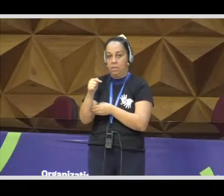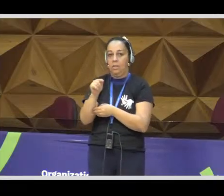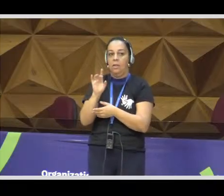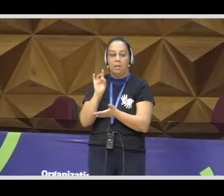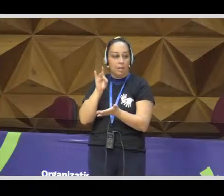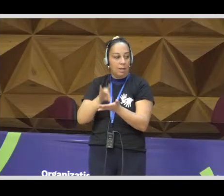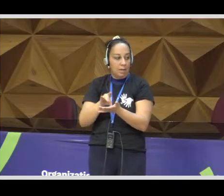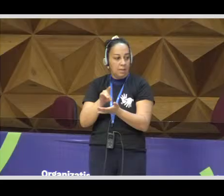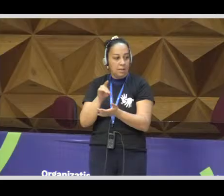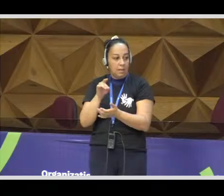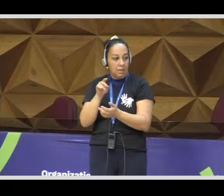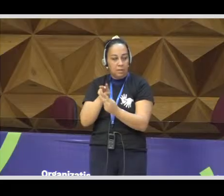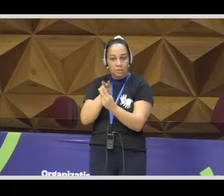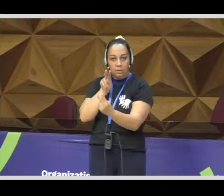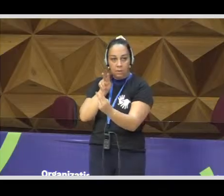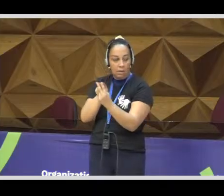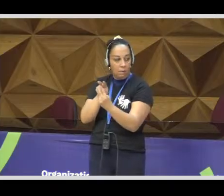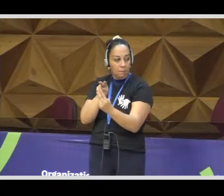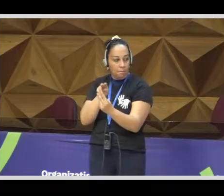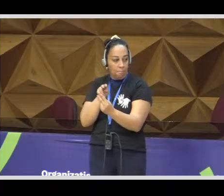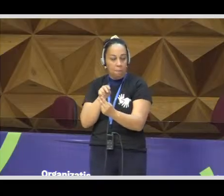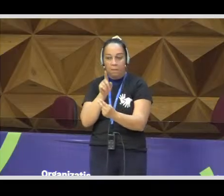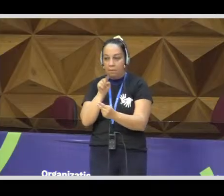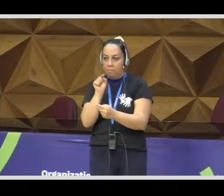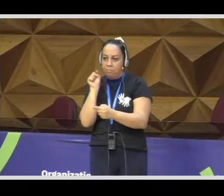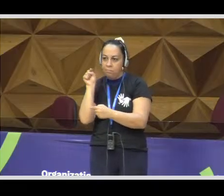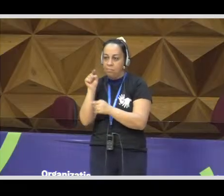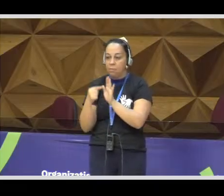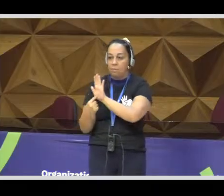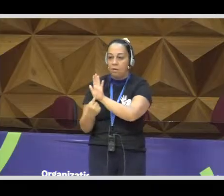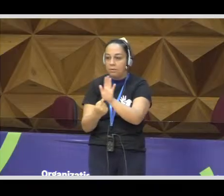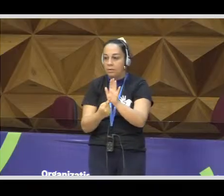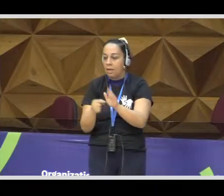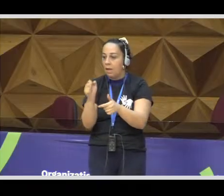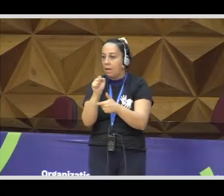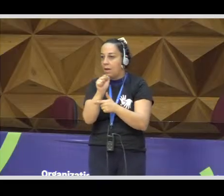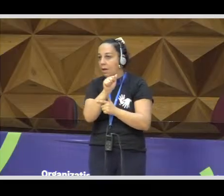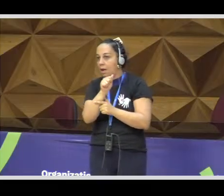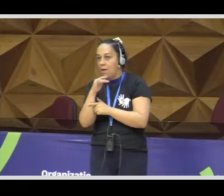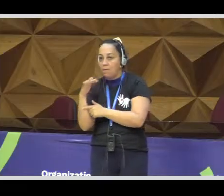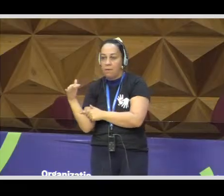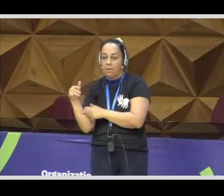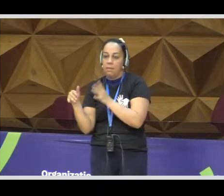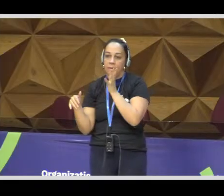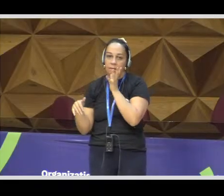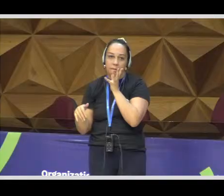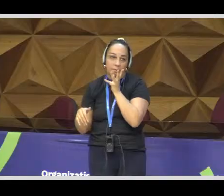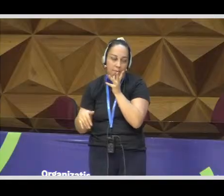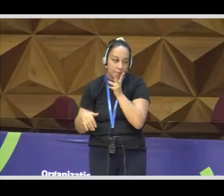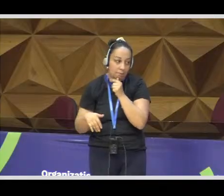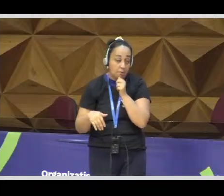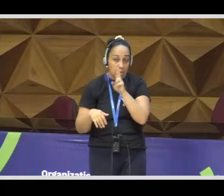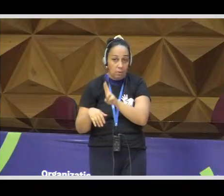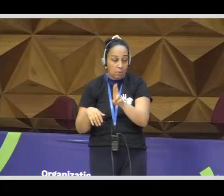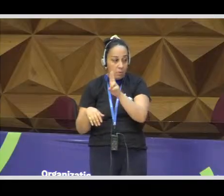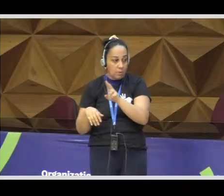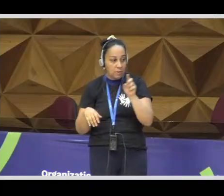alphabet, which is a really super slow way of typing, or trying to type in the air. Using a real keyboard is better.